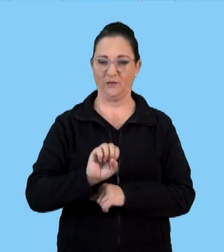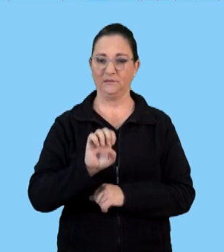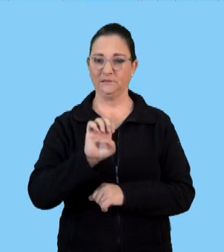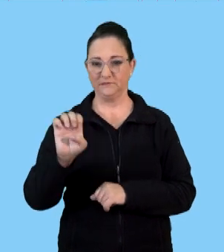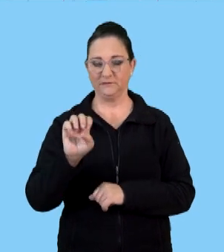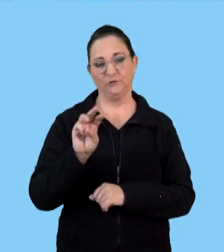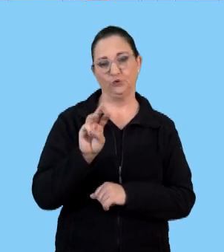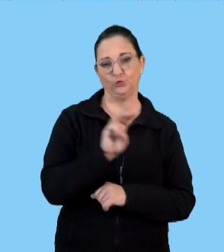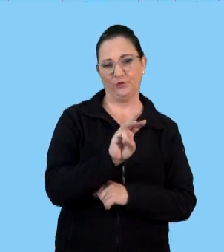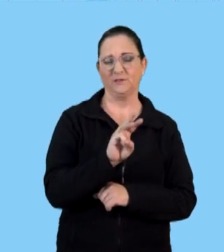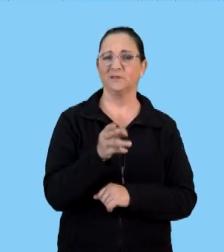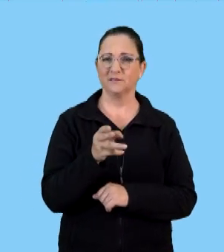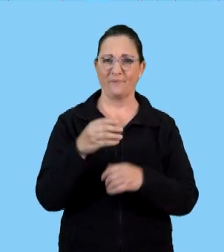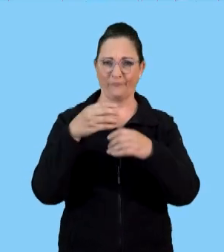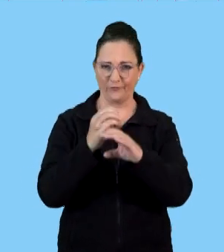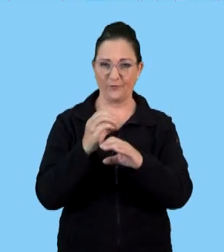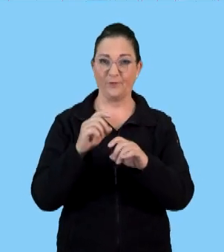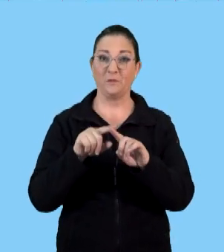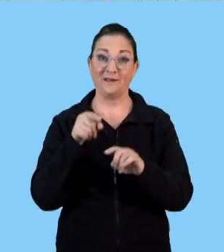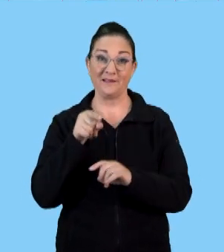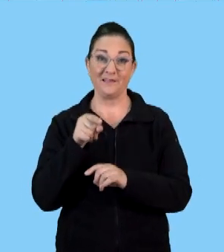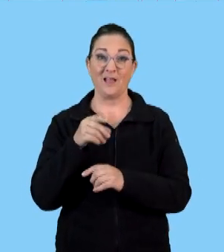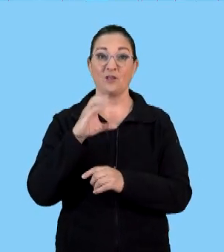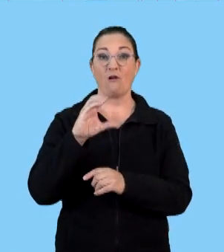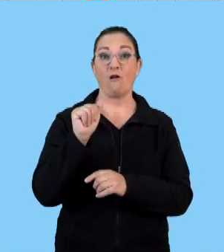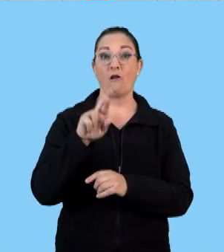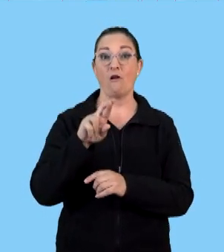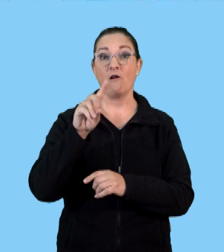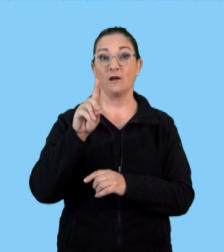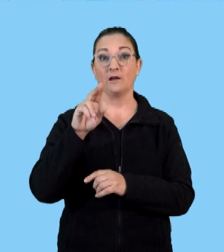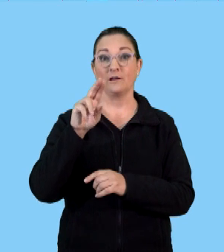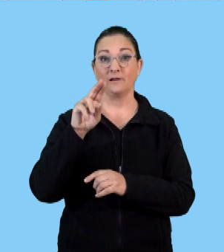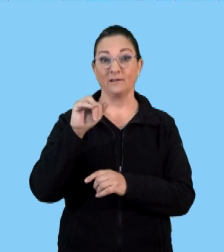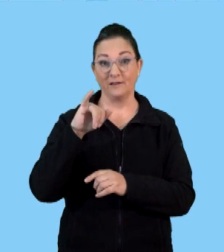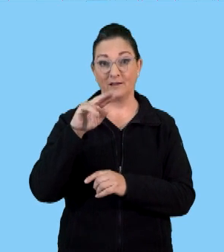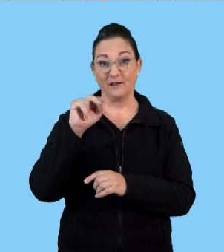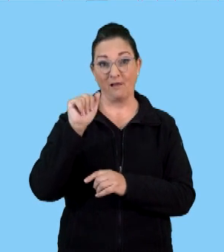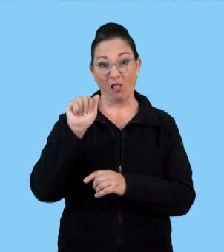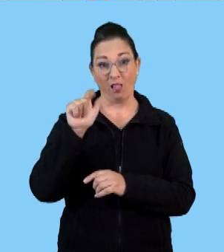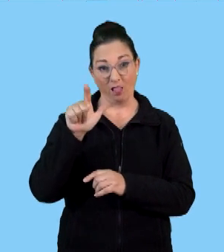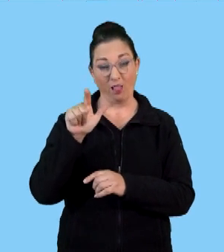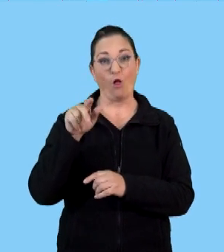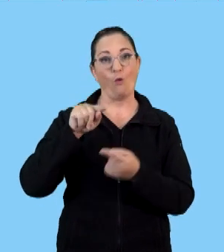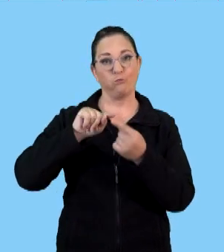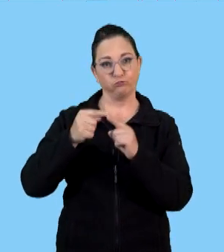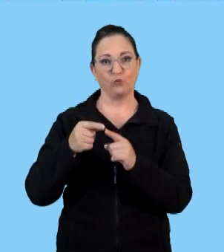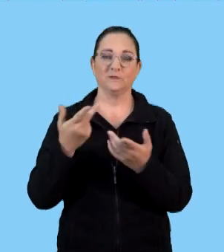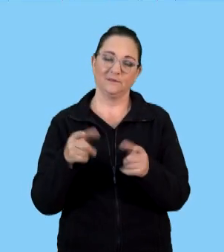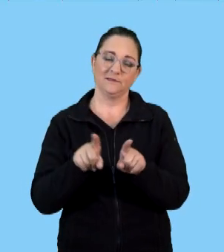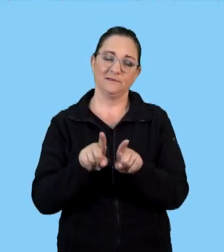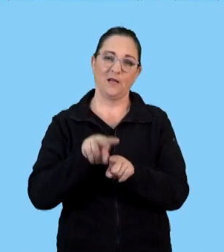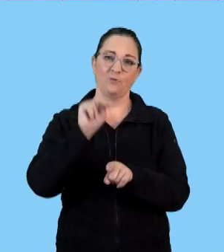and west, your main compass direction, also known as cardinal points. As I've indicated, north, east, south, and